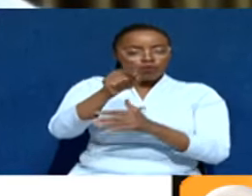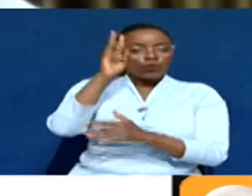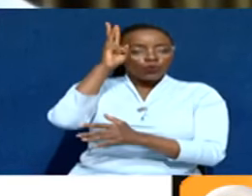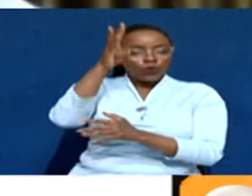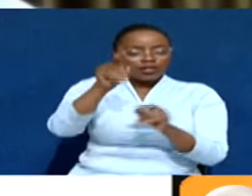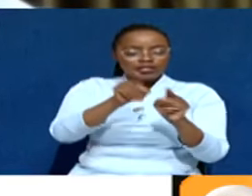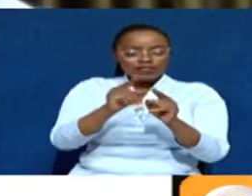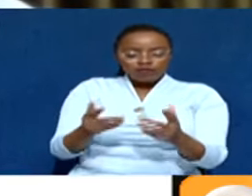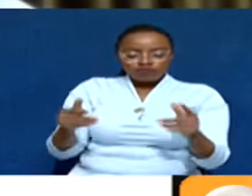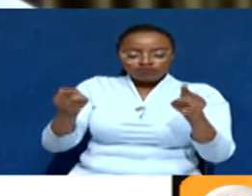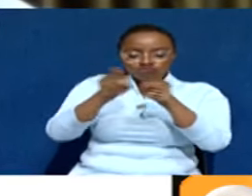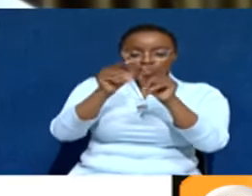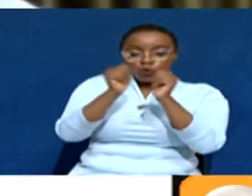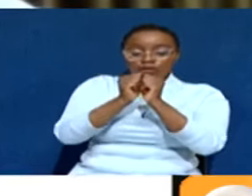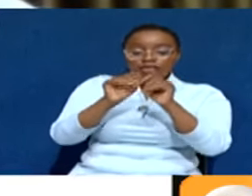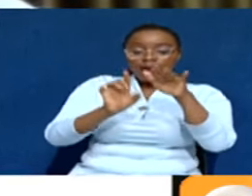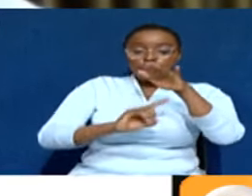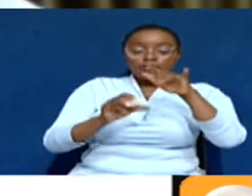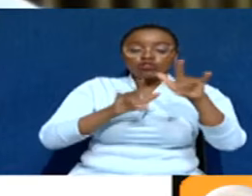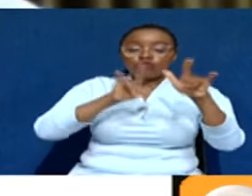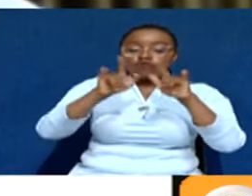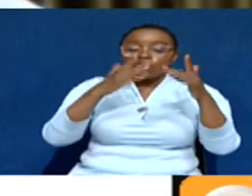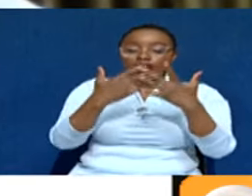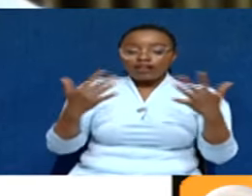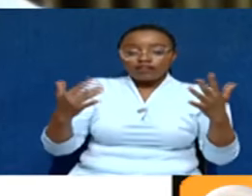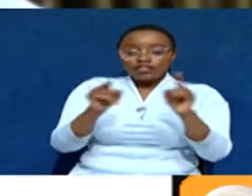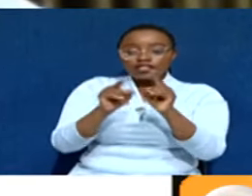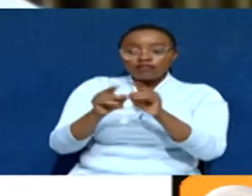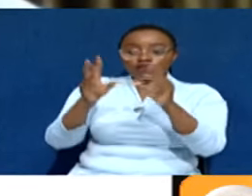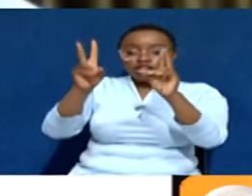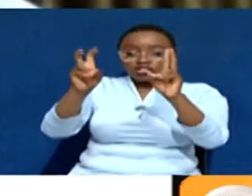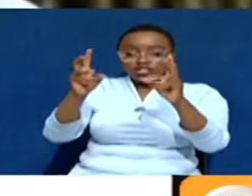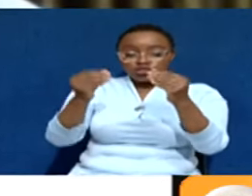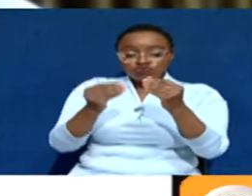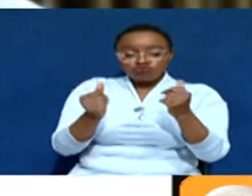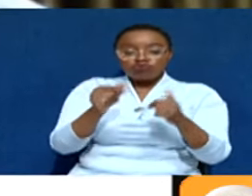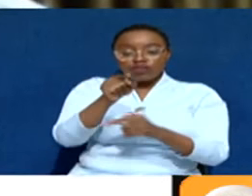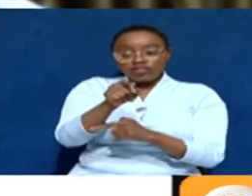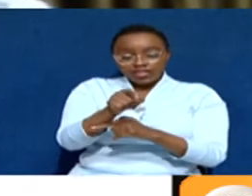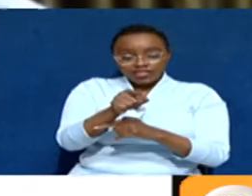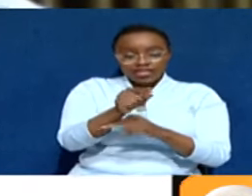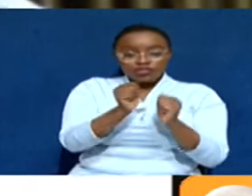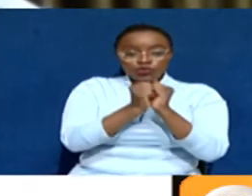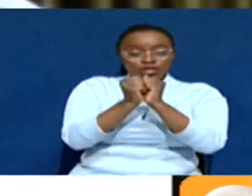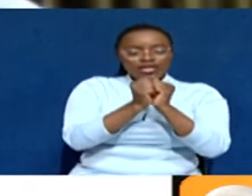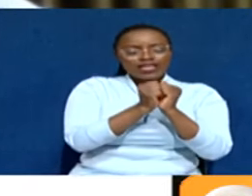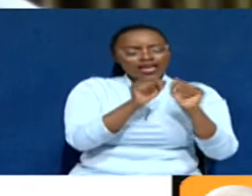both aligned with the Ministry of Foreign Affairs in dealing with this issue once and for all.